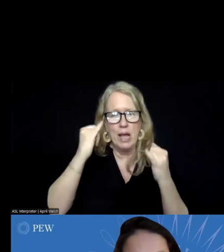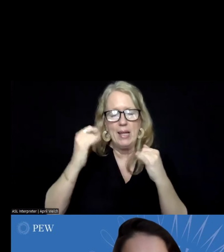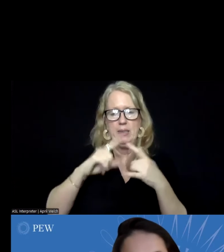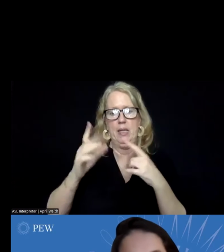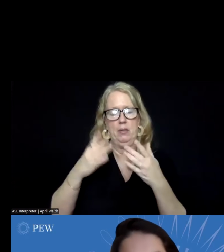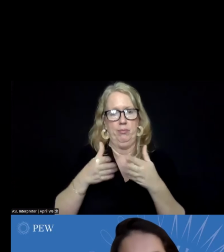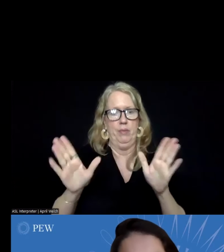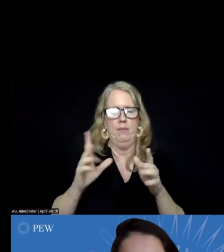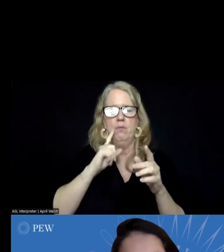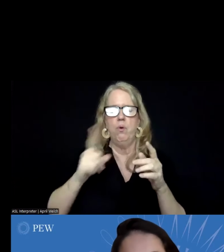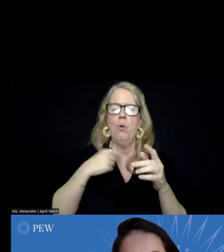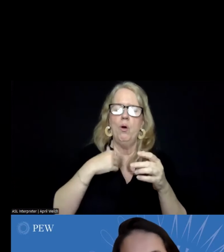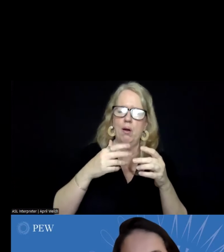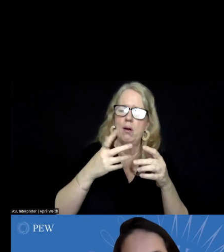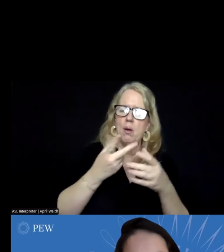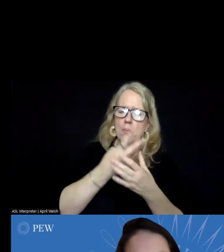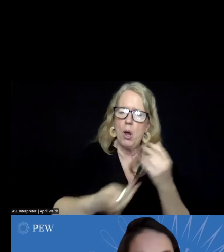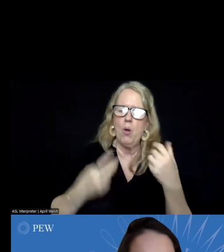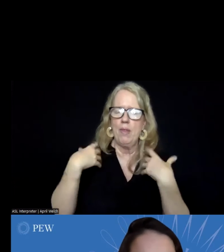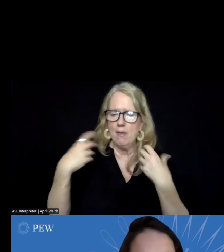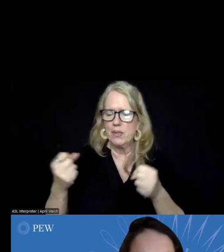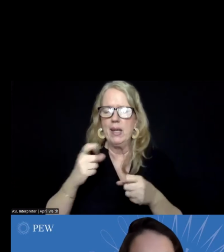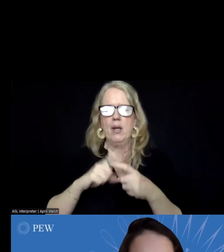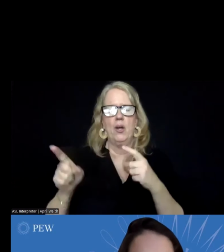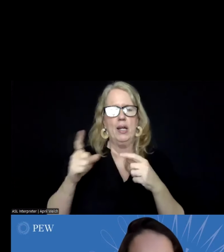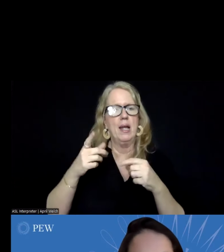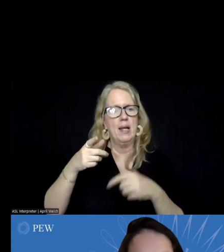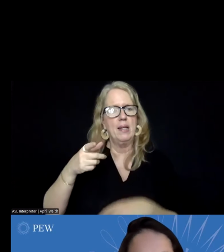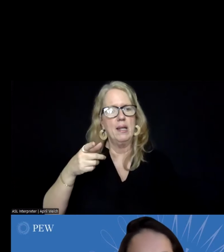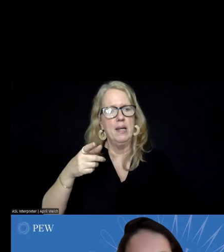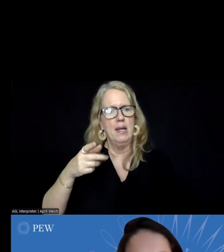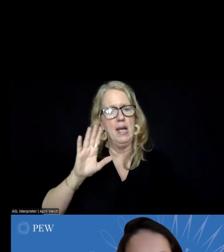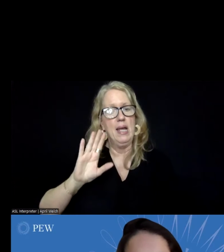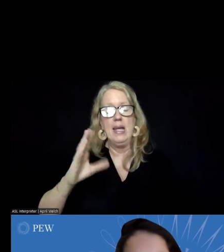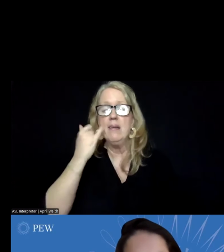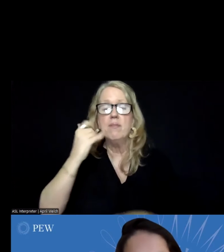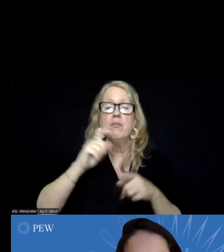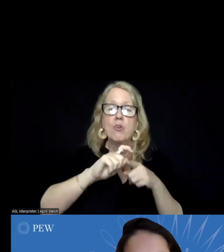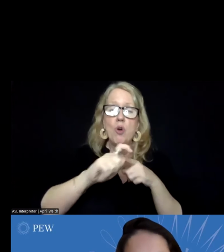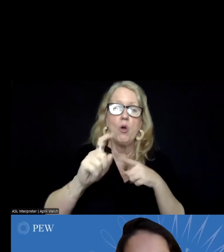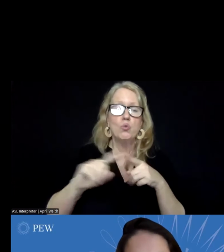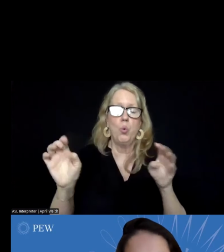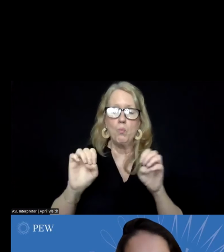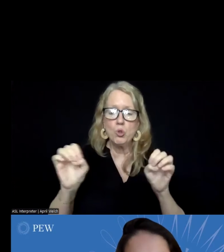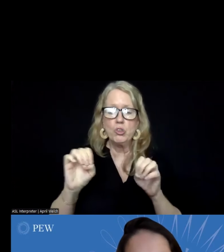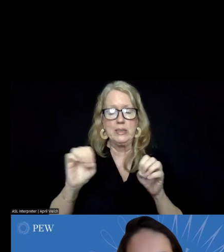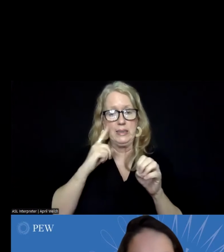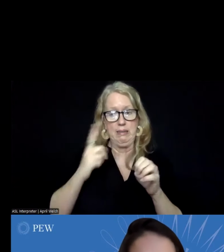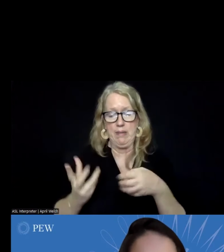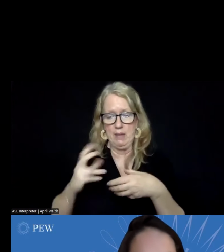safety and healthcare systems and aims to reduce the likelihood that a call to an emergency hotline involving a